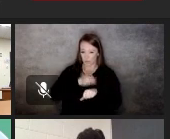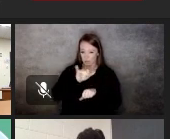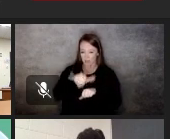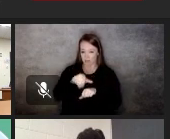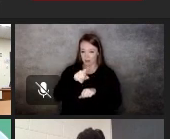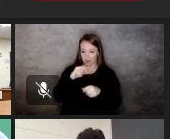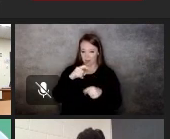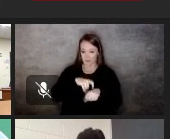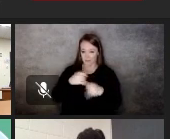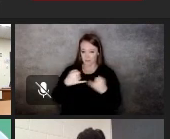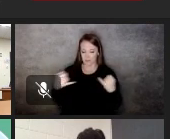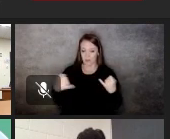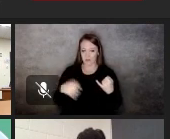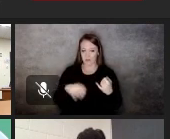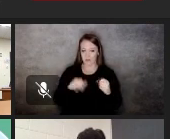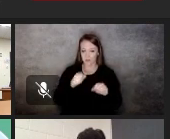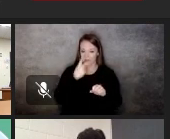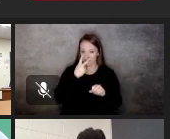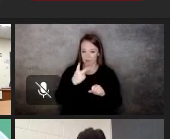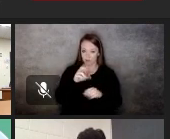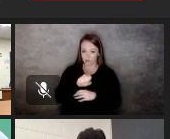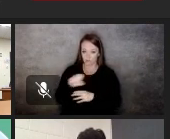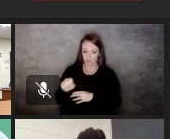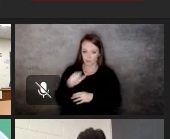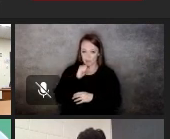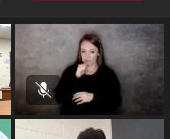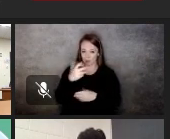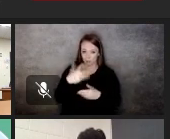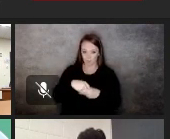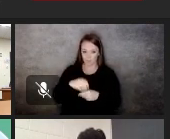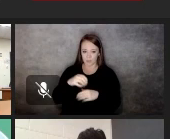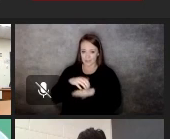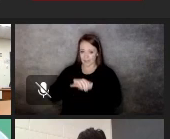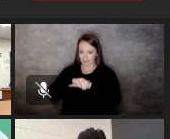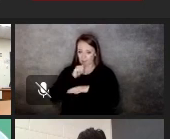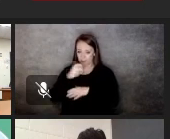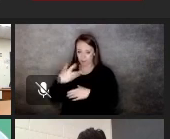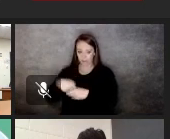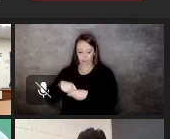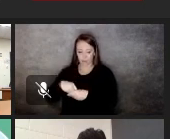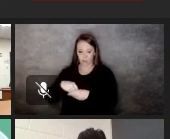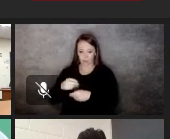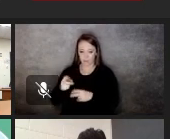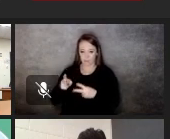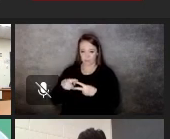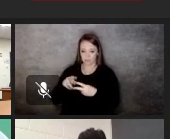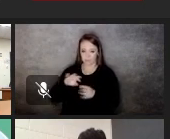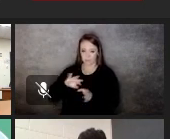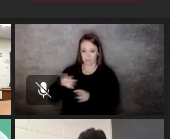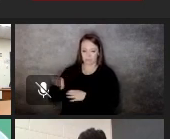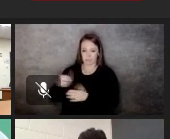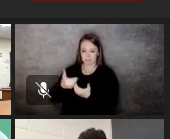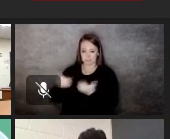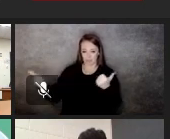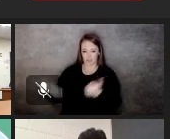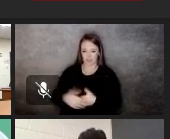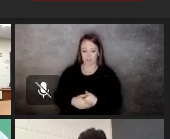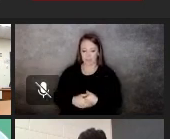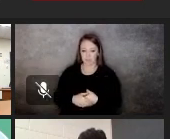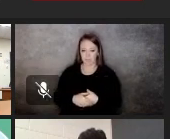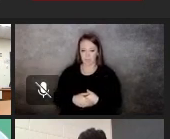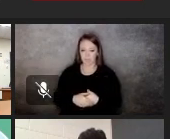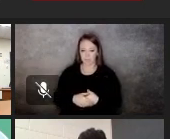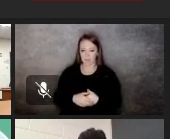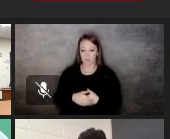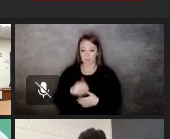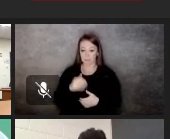see social studies is not on it, English is not. They're in a different loop of this timeline. However, you can see that science